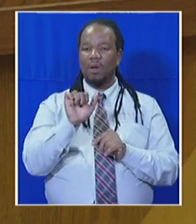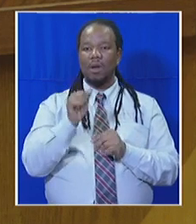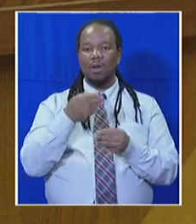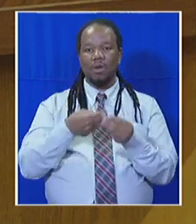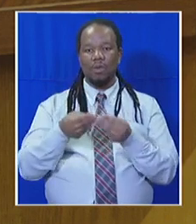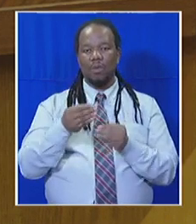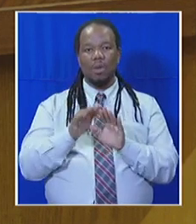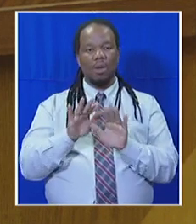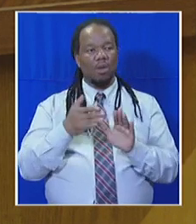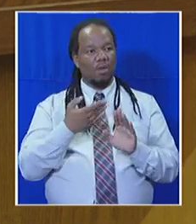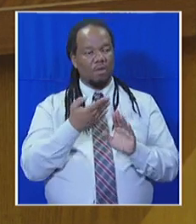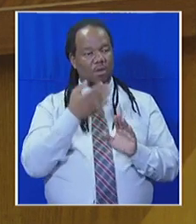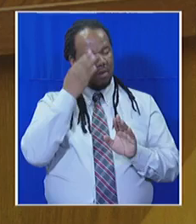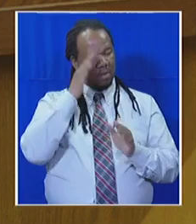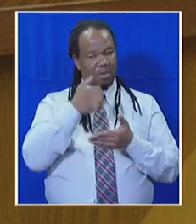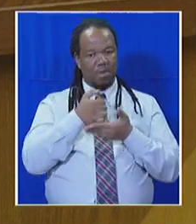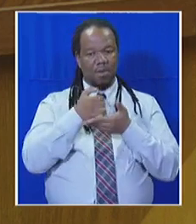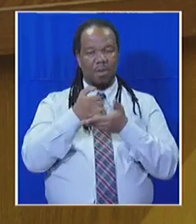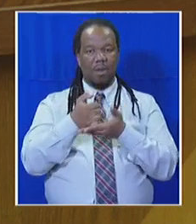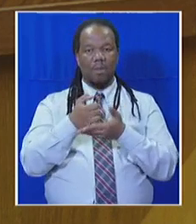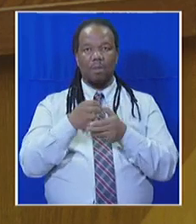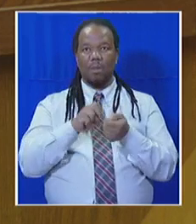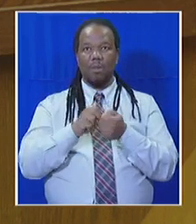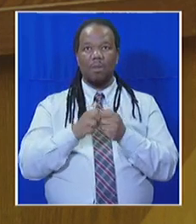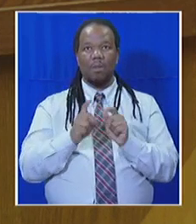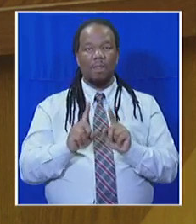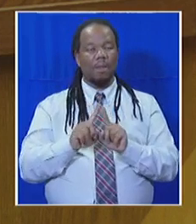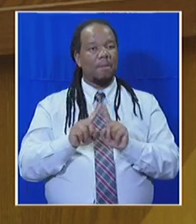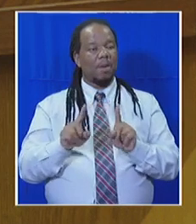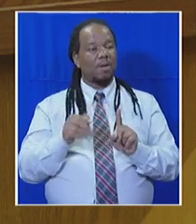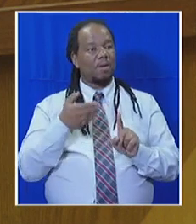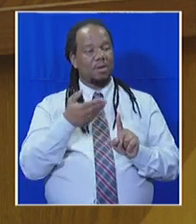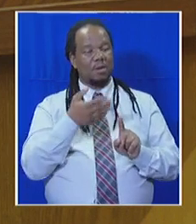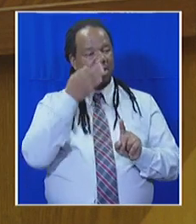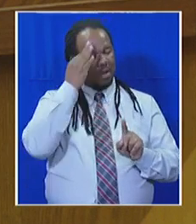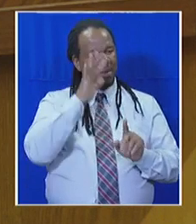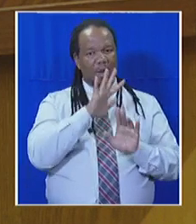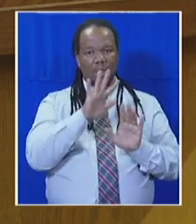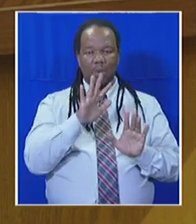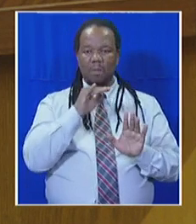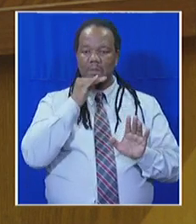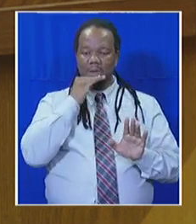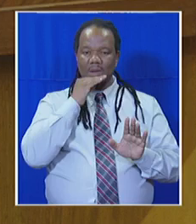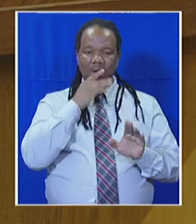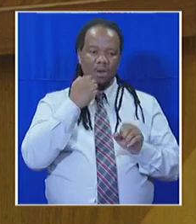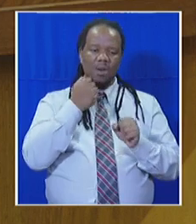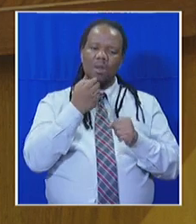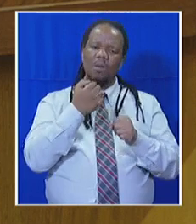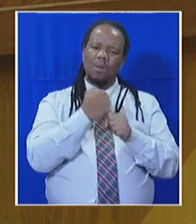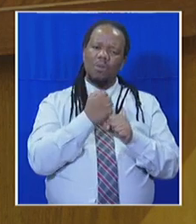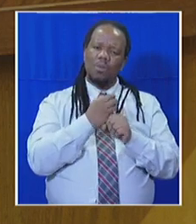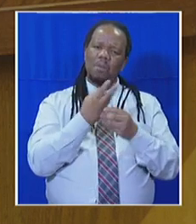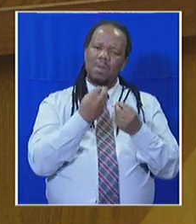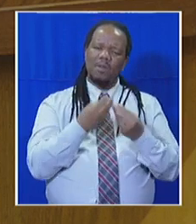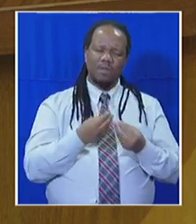doing enough, but the problem lies with a government that is doing a lot more but doing it less well. And one can find that